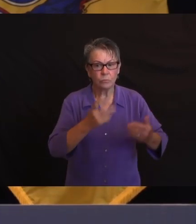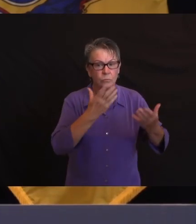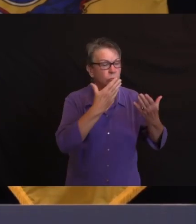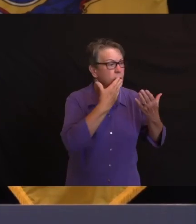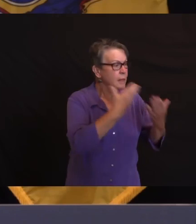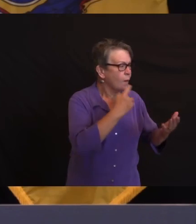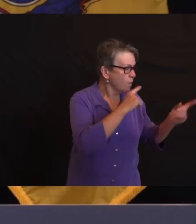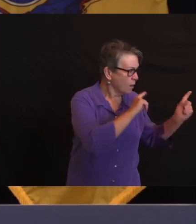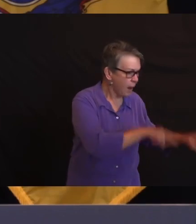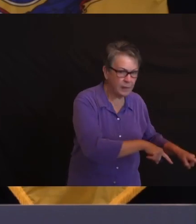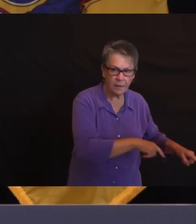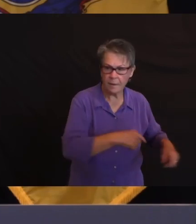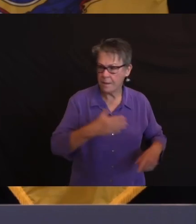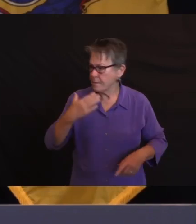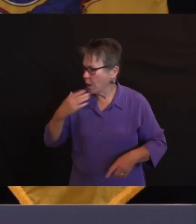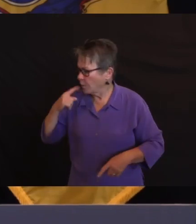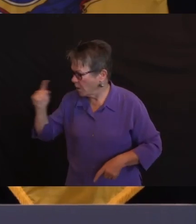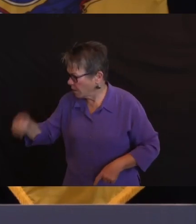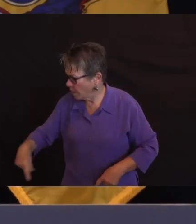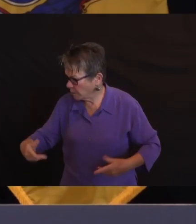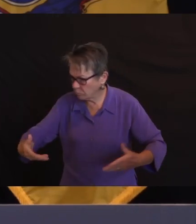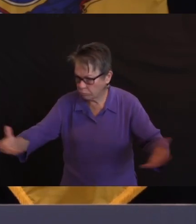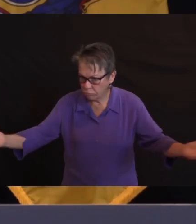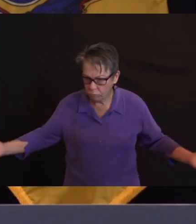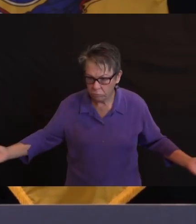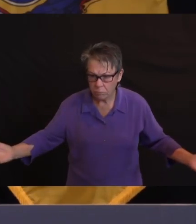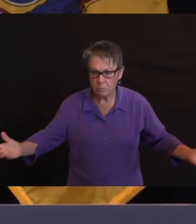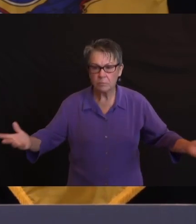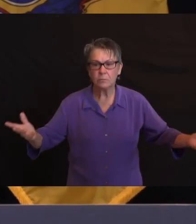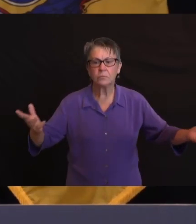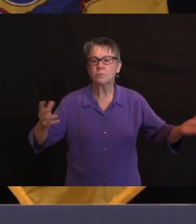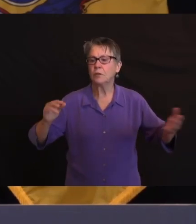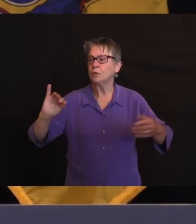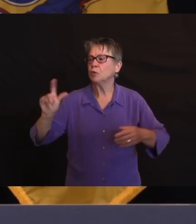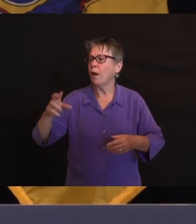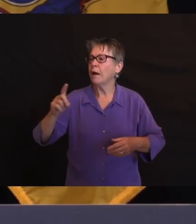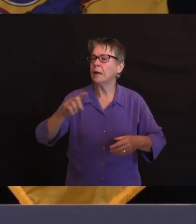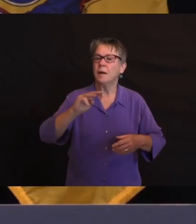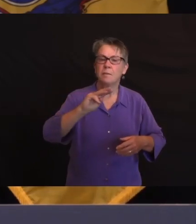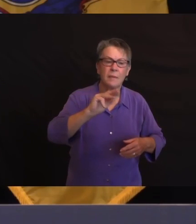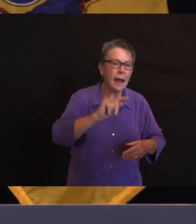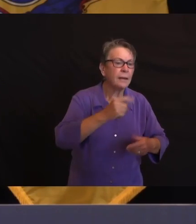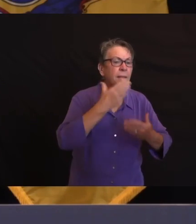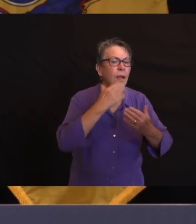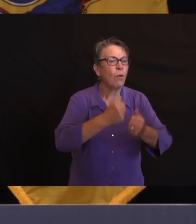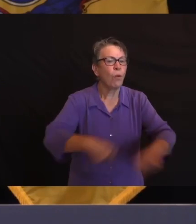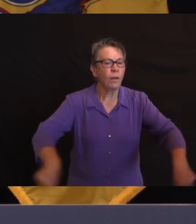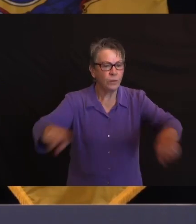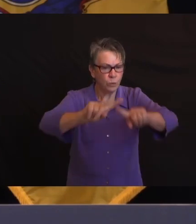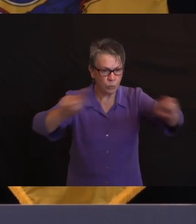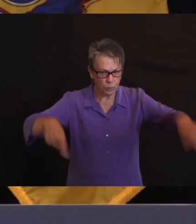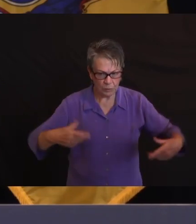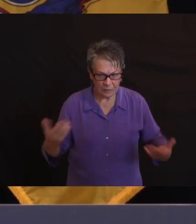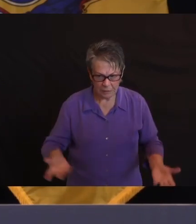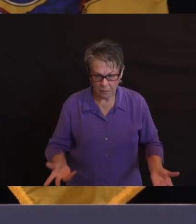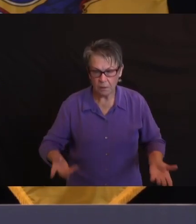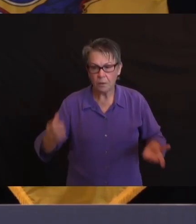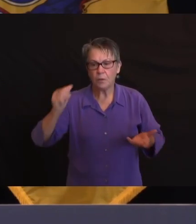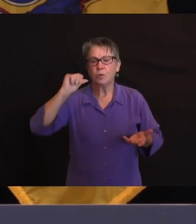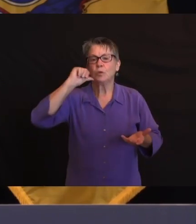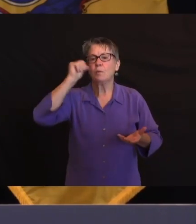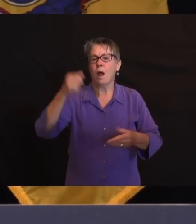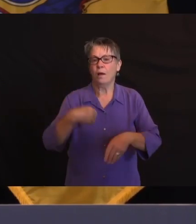Jared, Paramel, Matt, Mahan, the whole team. Again, virtual tomorrow, live and in person with you